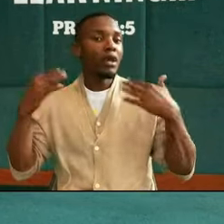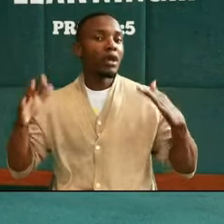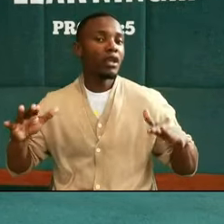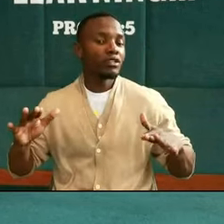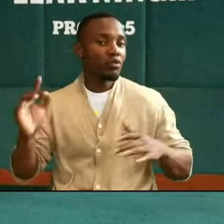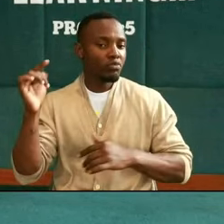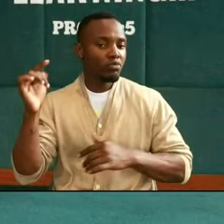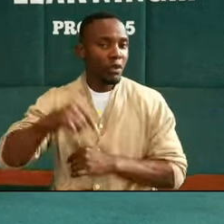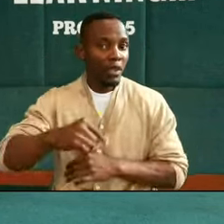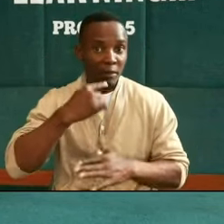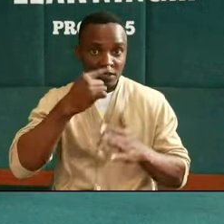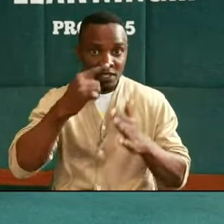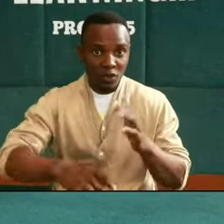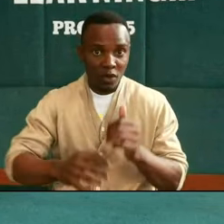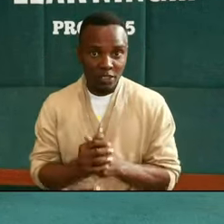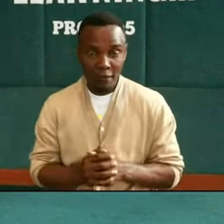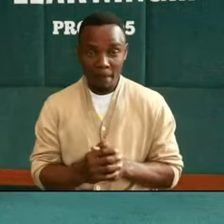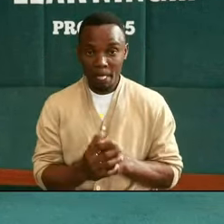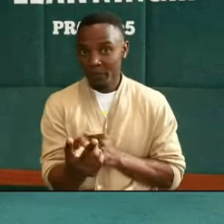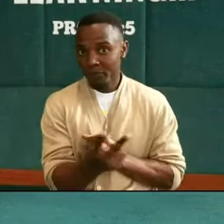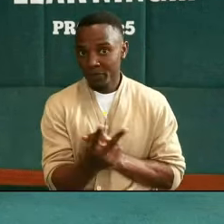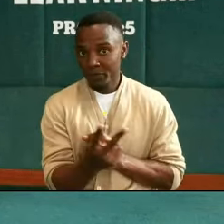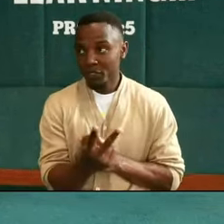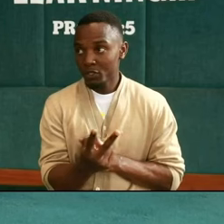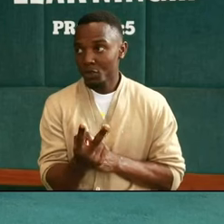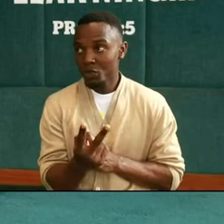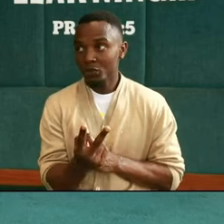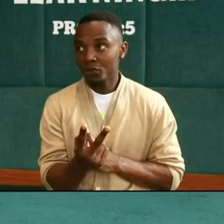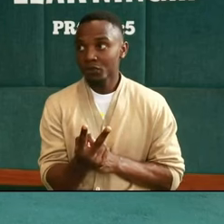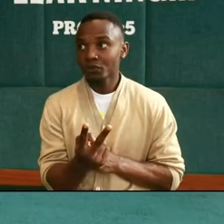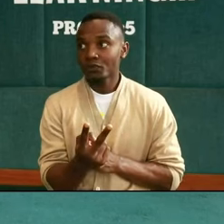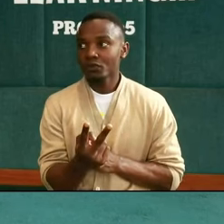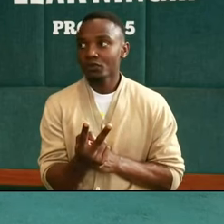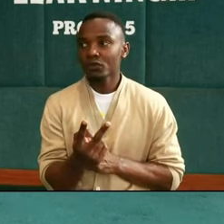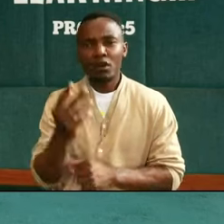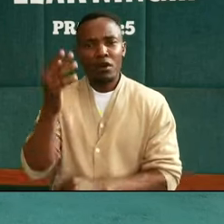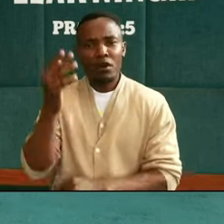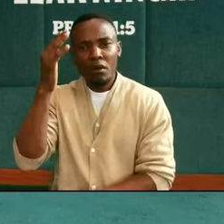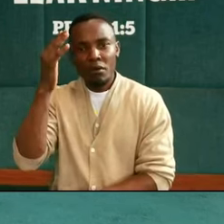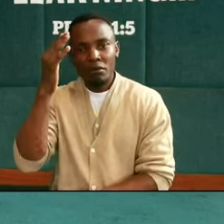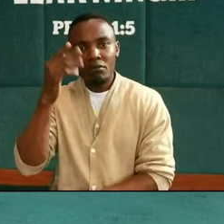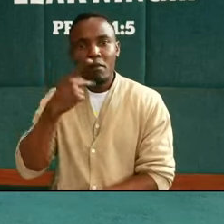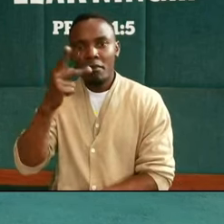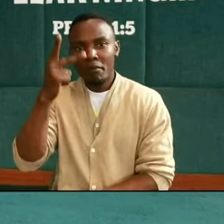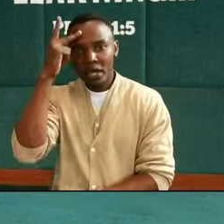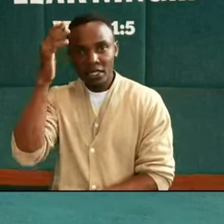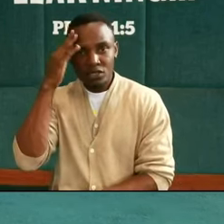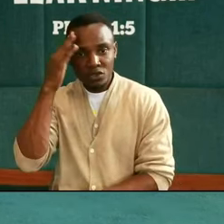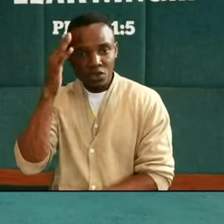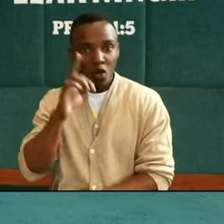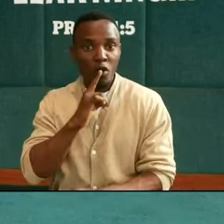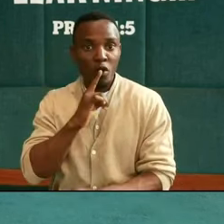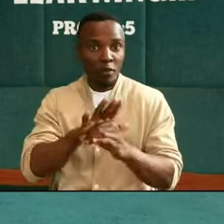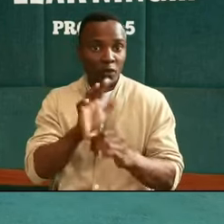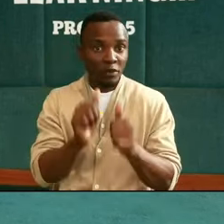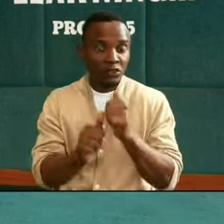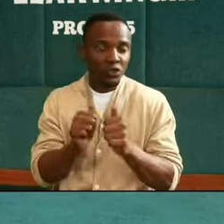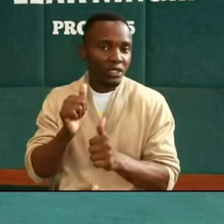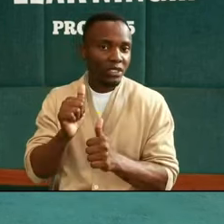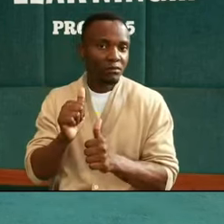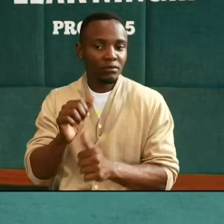daddy something. They're called the Nazarite vows. Is there any parent here who knows one of the vows which Samson was to